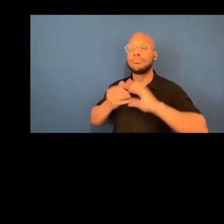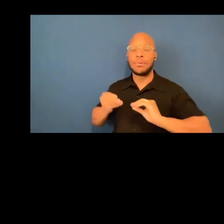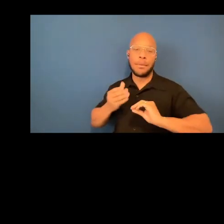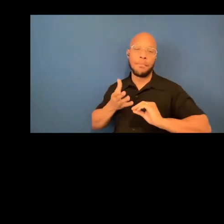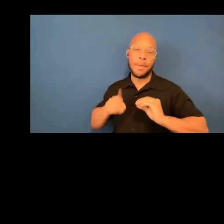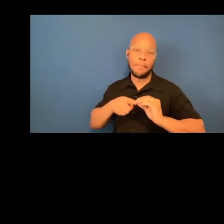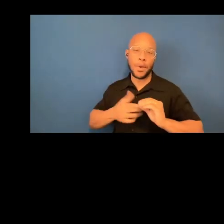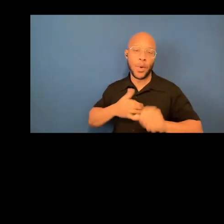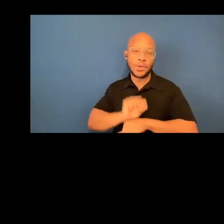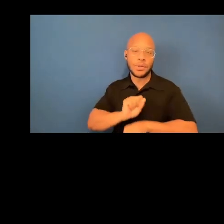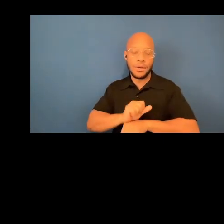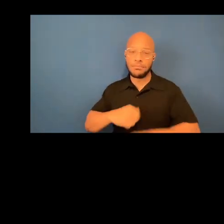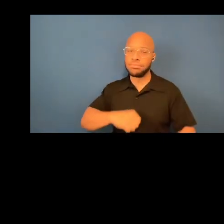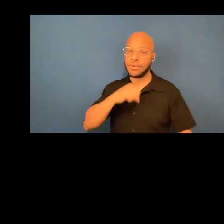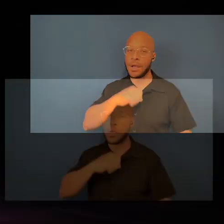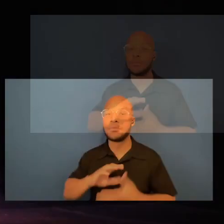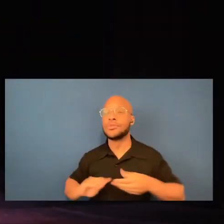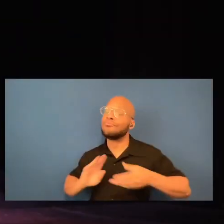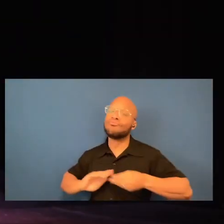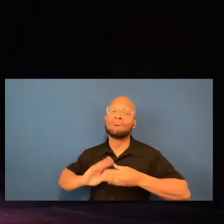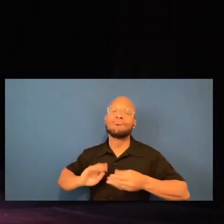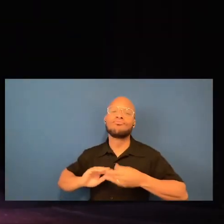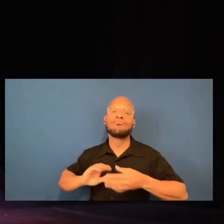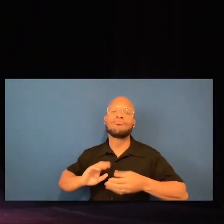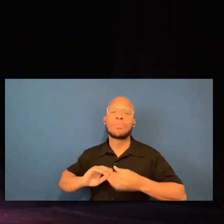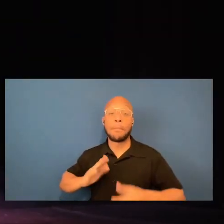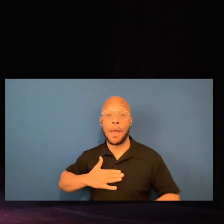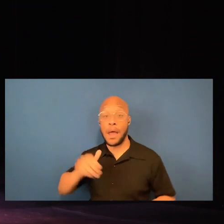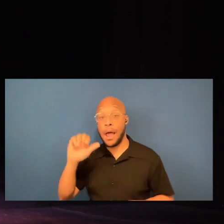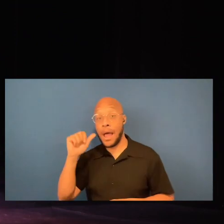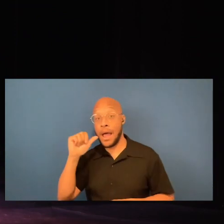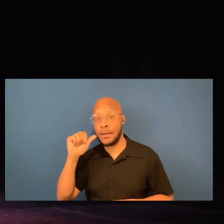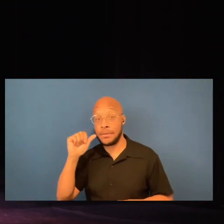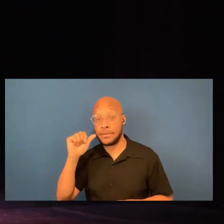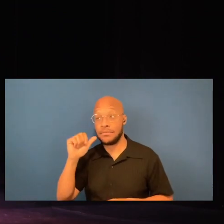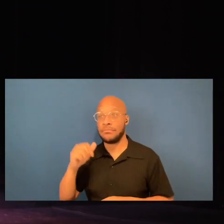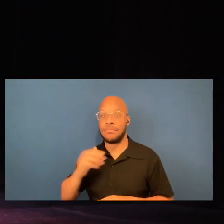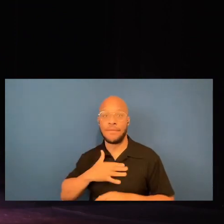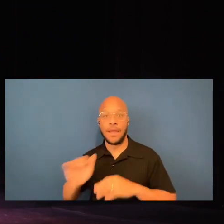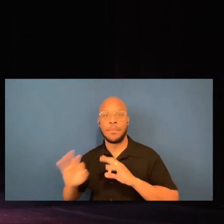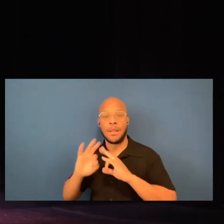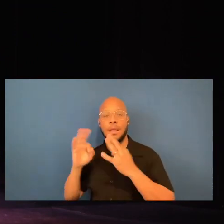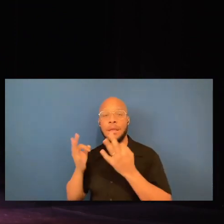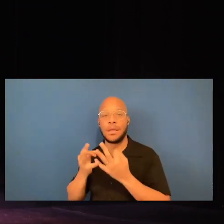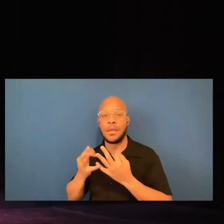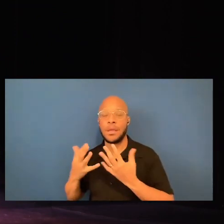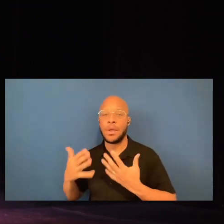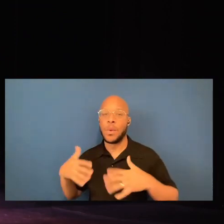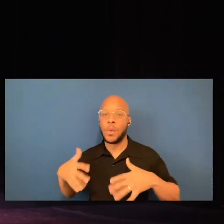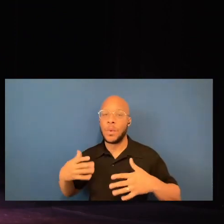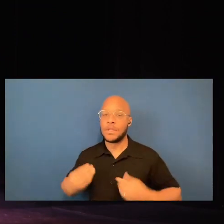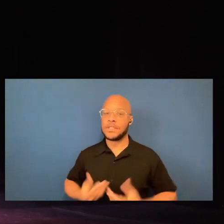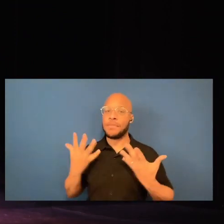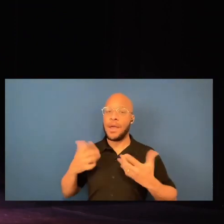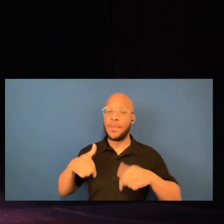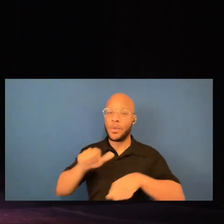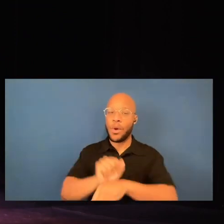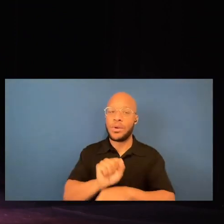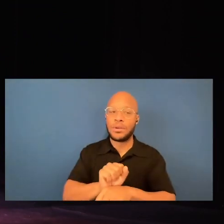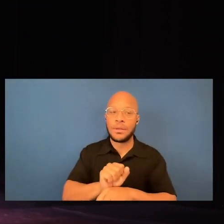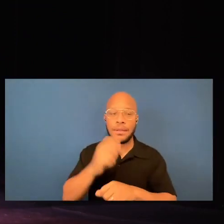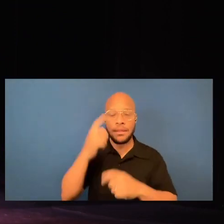She and a bunch of my family had inspired all of this work, thinking about investing in collective practice and how to invest